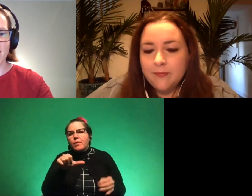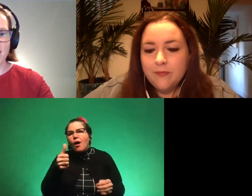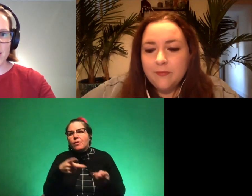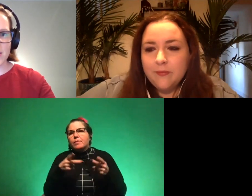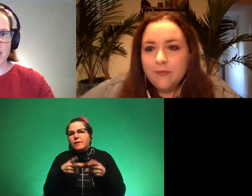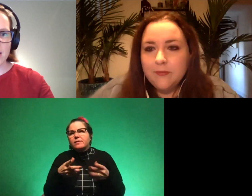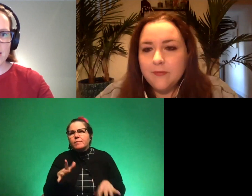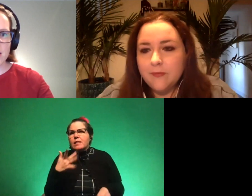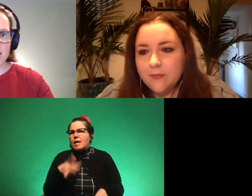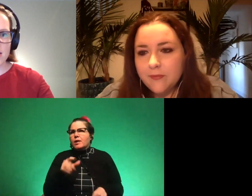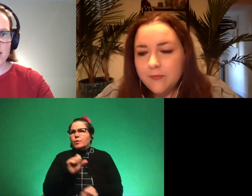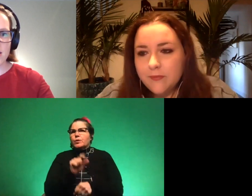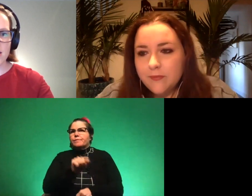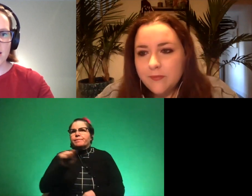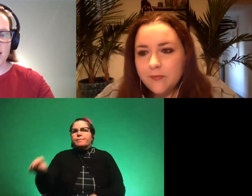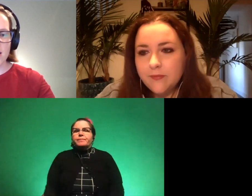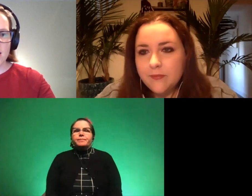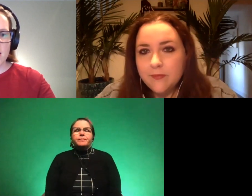work. So let's just